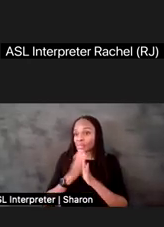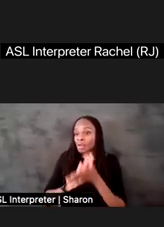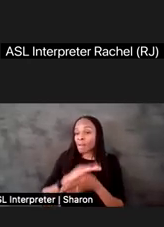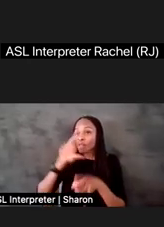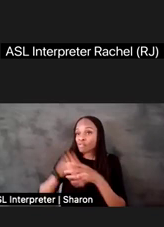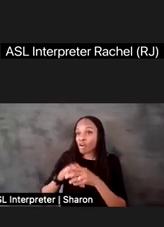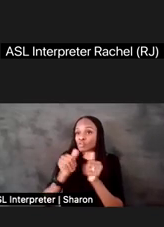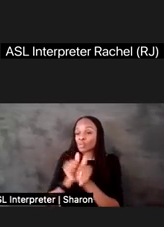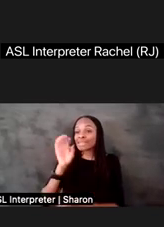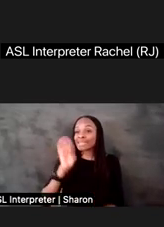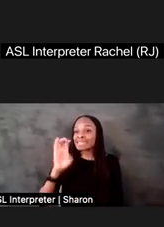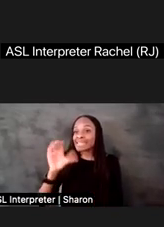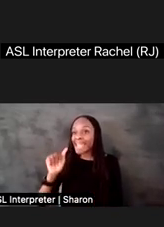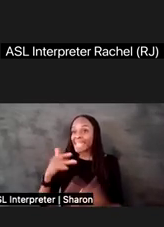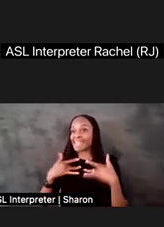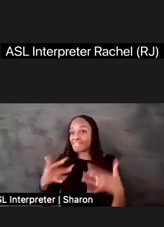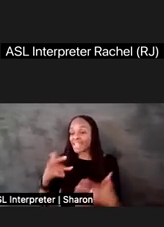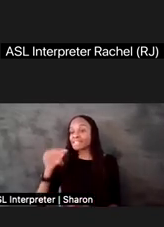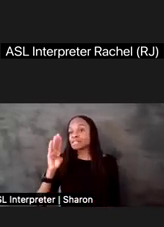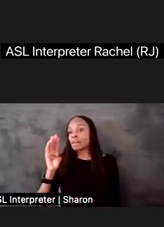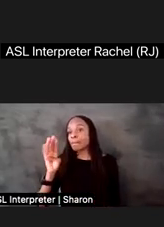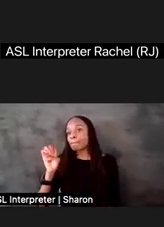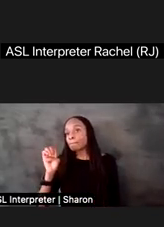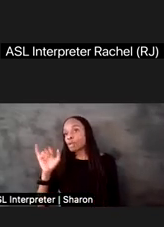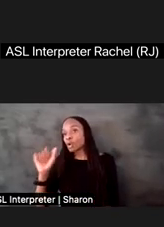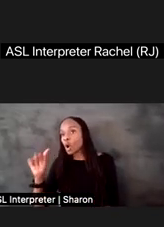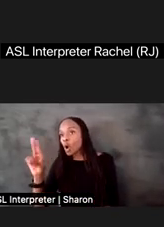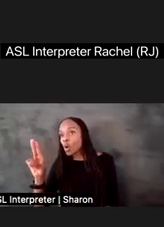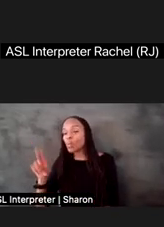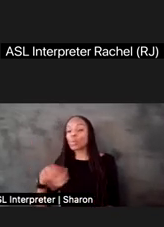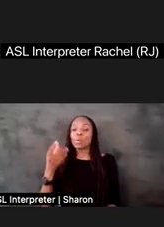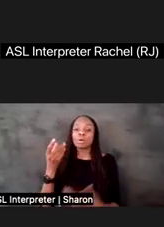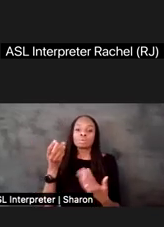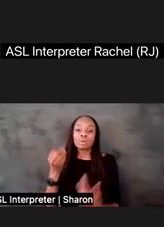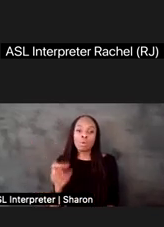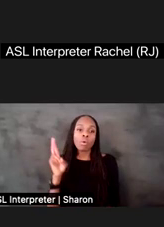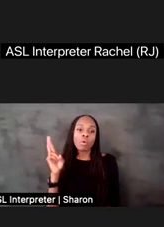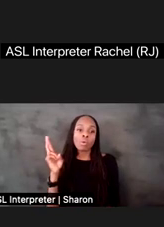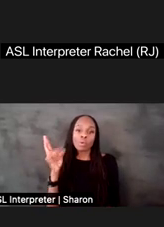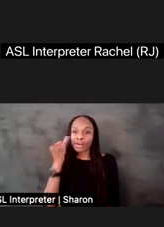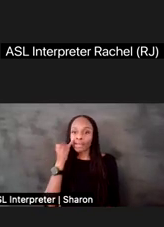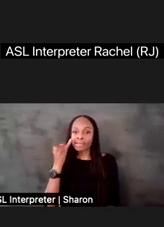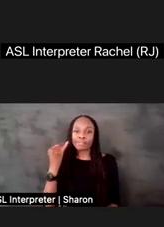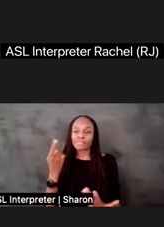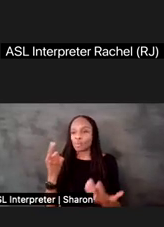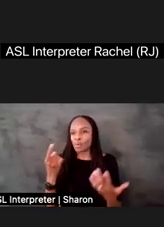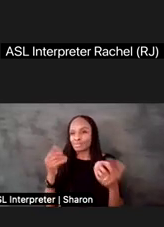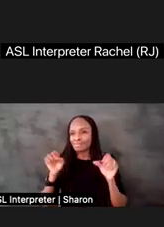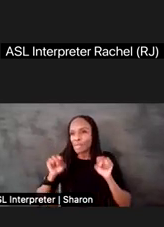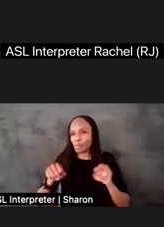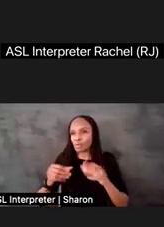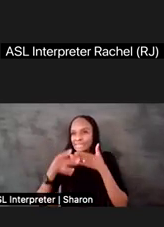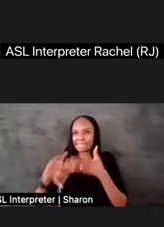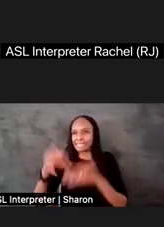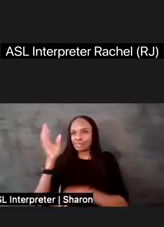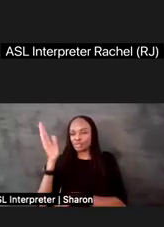ECA Events Bureau, or just be able to be someone who, we know is leading this presentation, so we can make sure you're kept